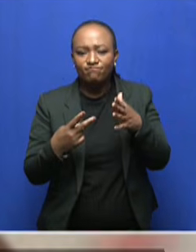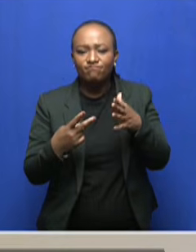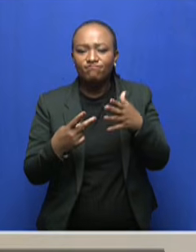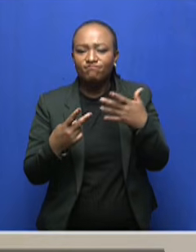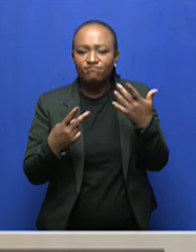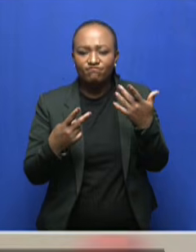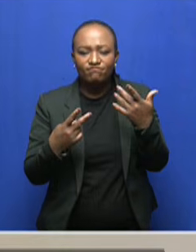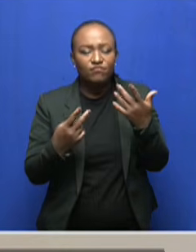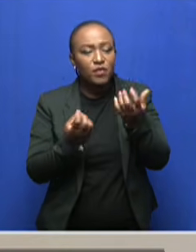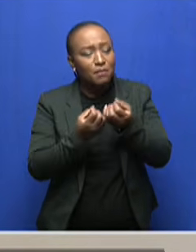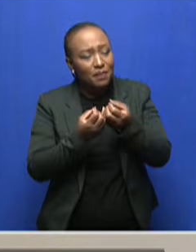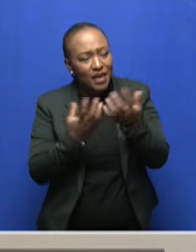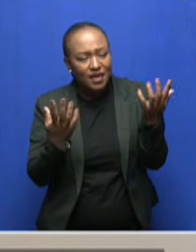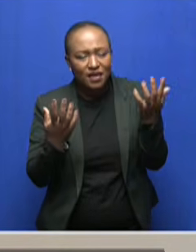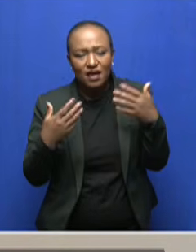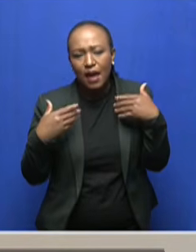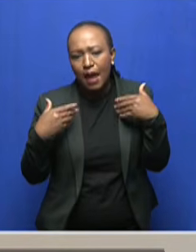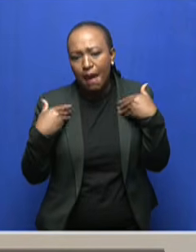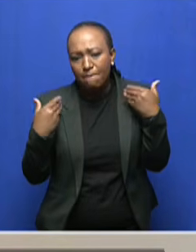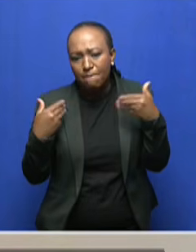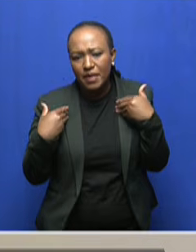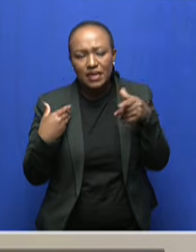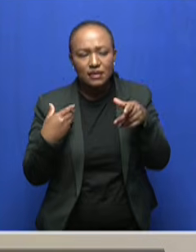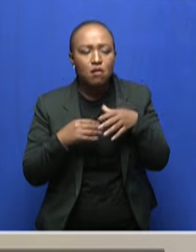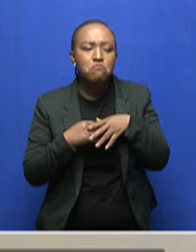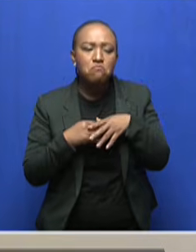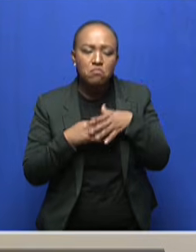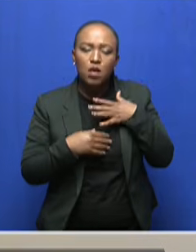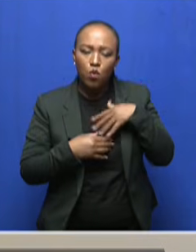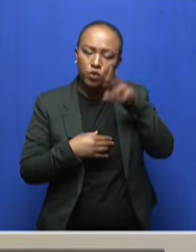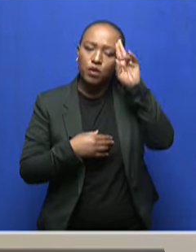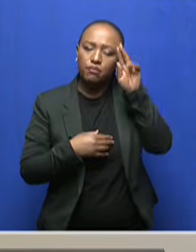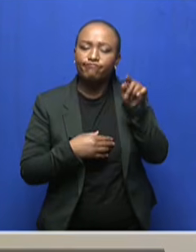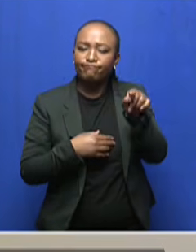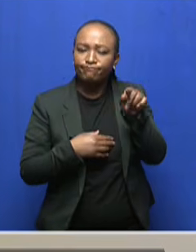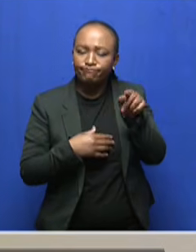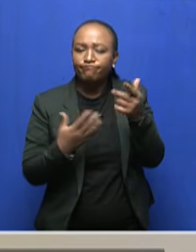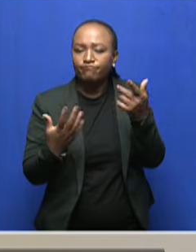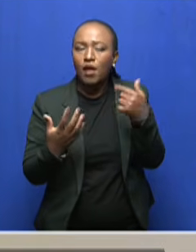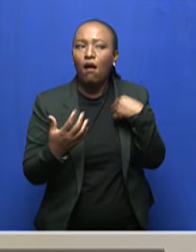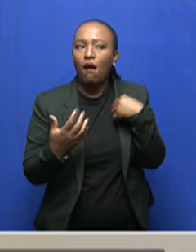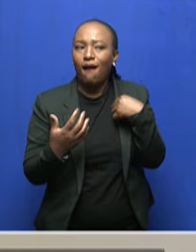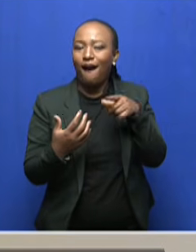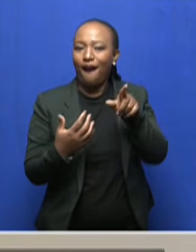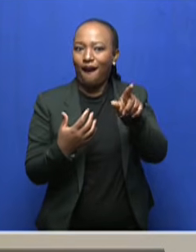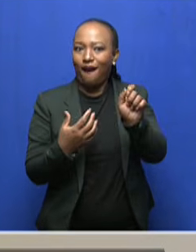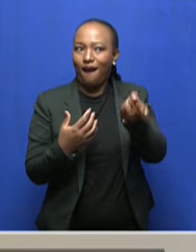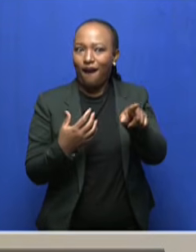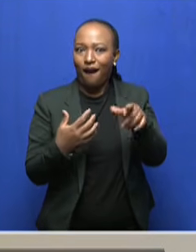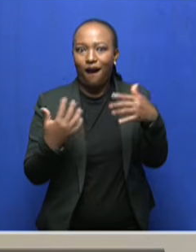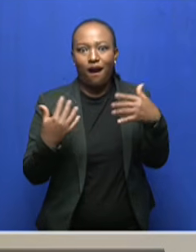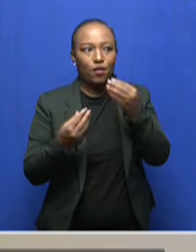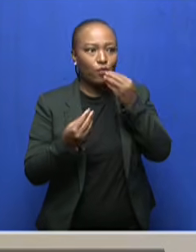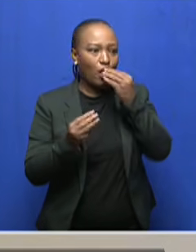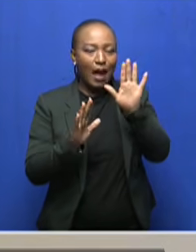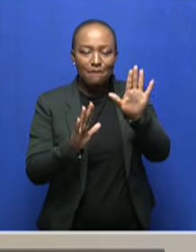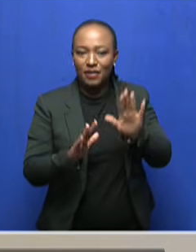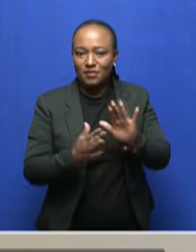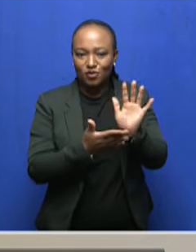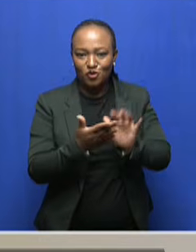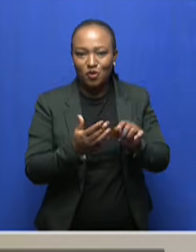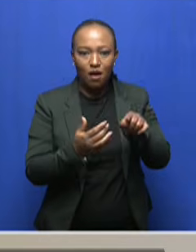them, so much happiness, so much joy, and I just like remember them in this way. And I was like, that is such an amazing story.